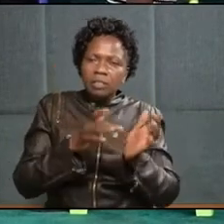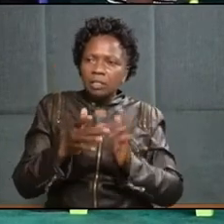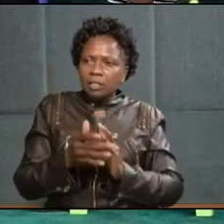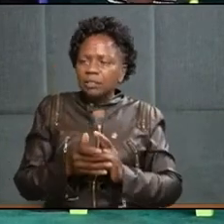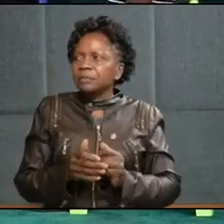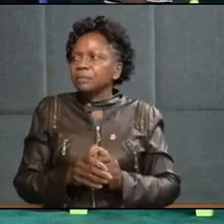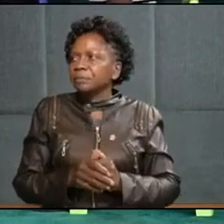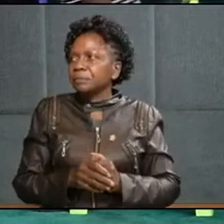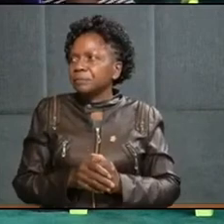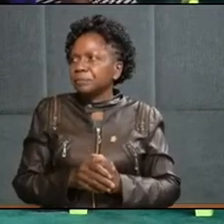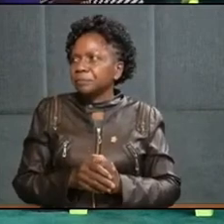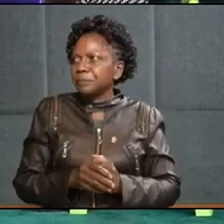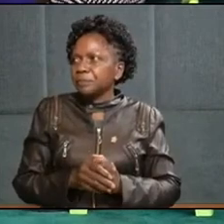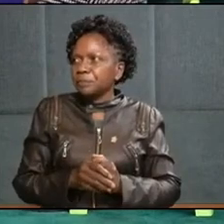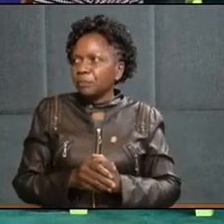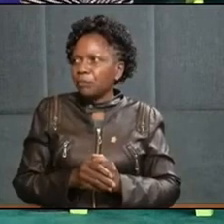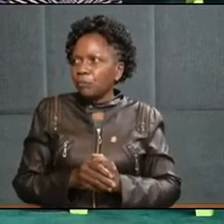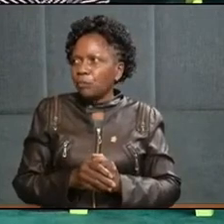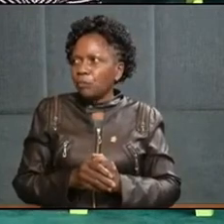Jesus.